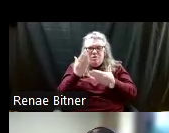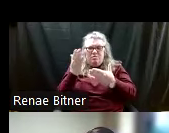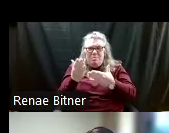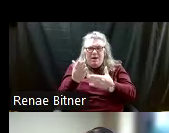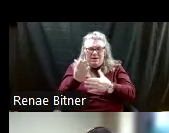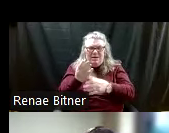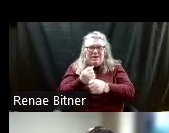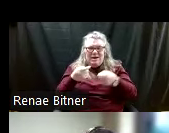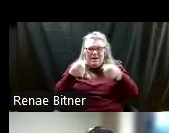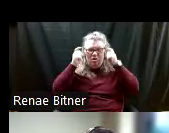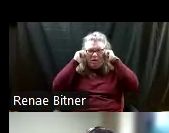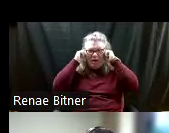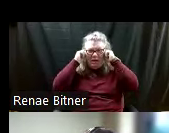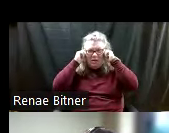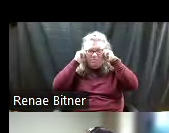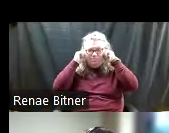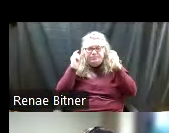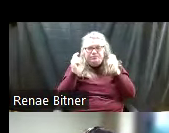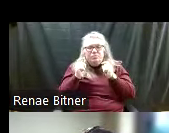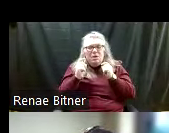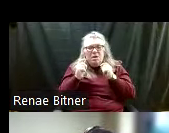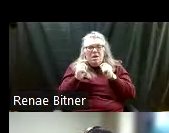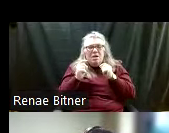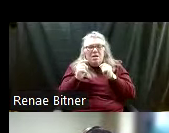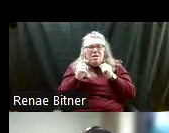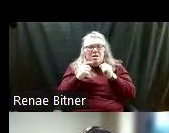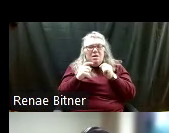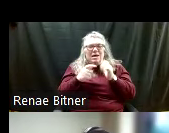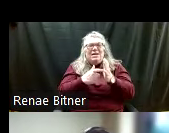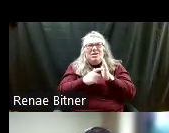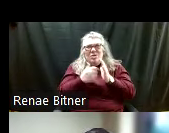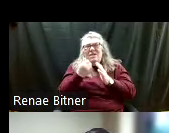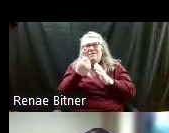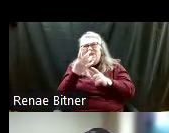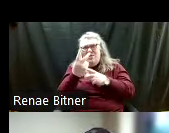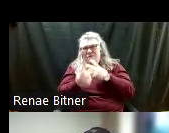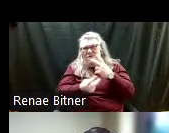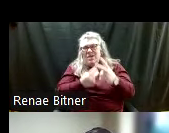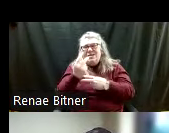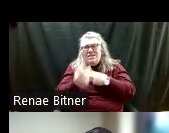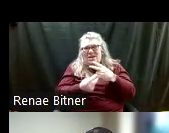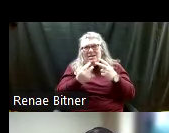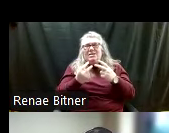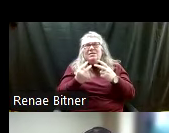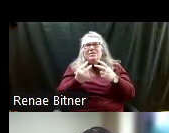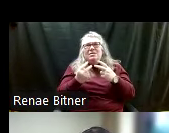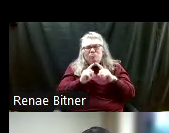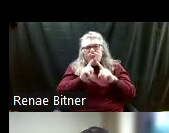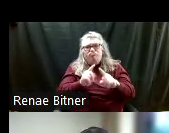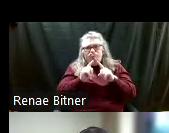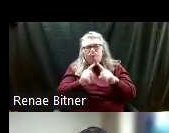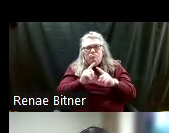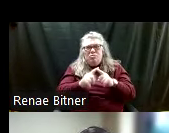hearing aids. Um, I will say that it took us a few visits in order to actually